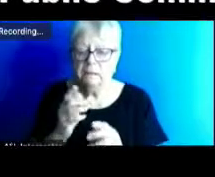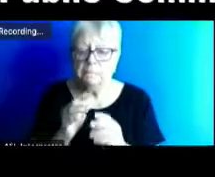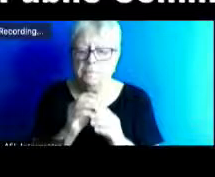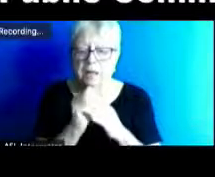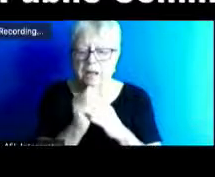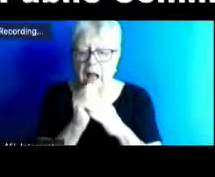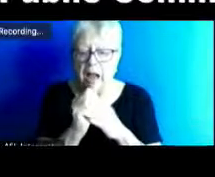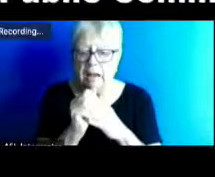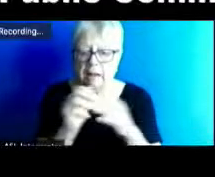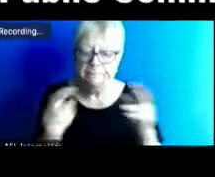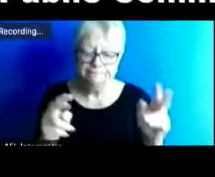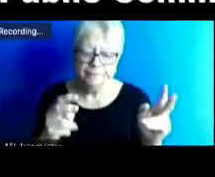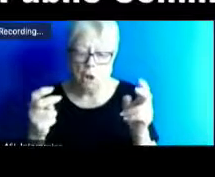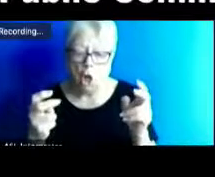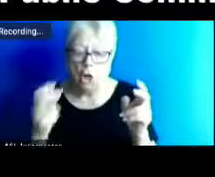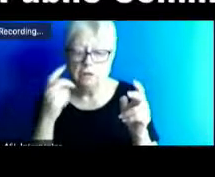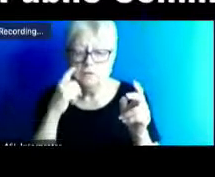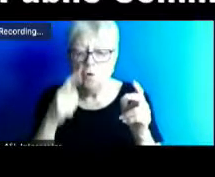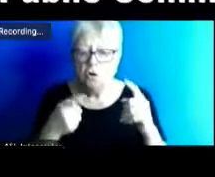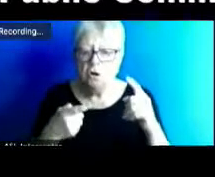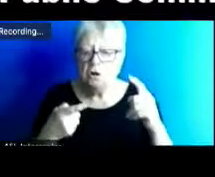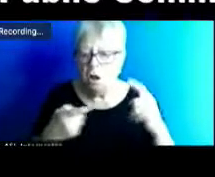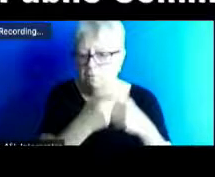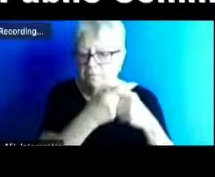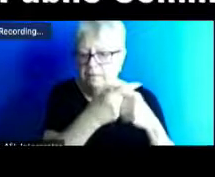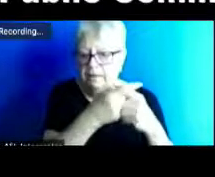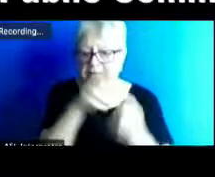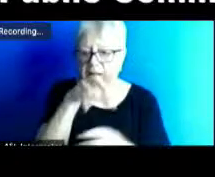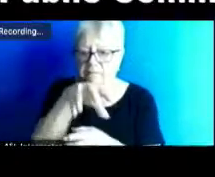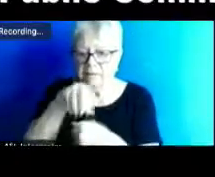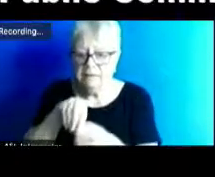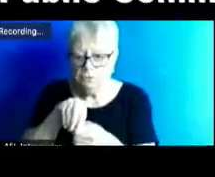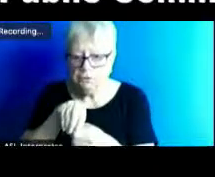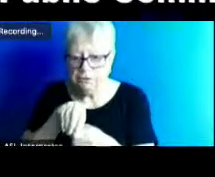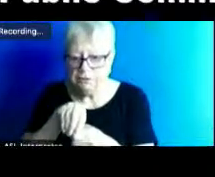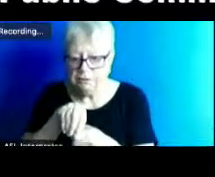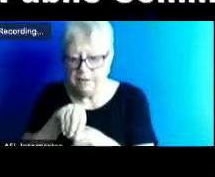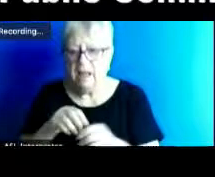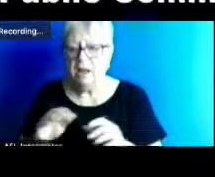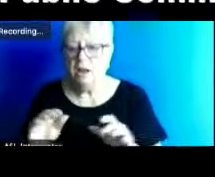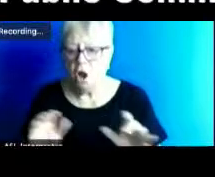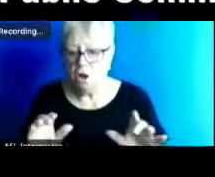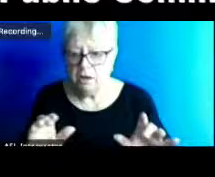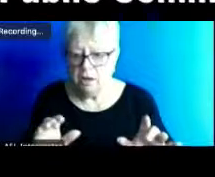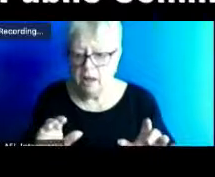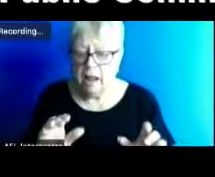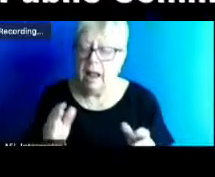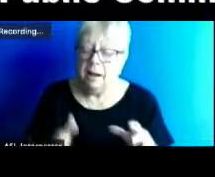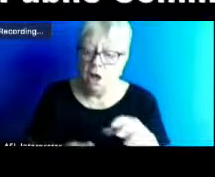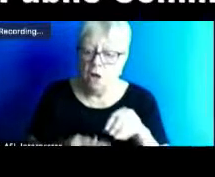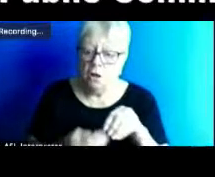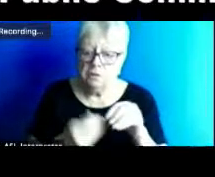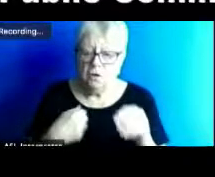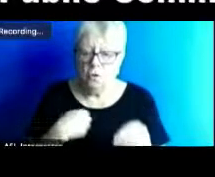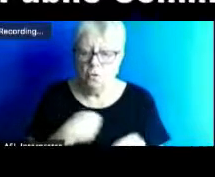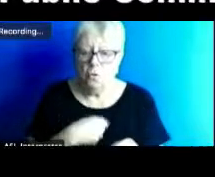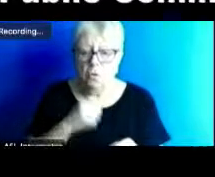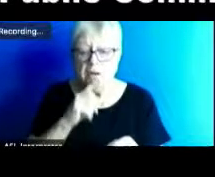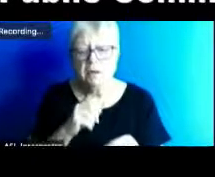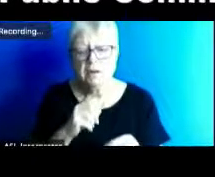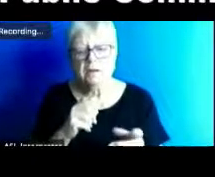clause for conflicts of interest and attorney conduct. In addition, we adopted the recommended language from the state bar